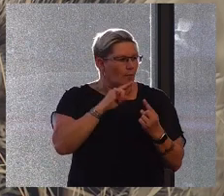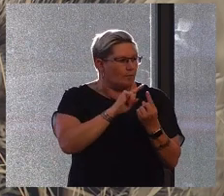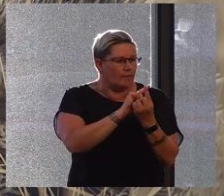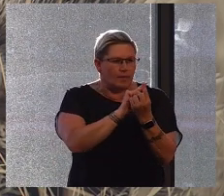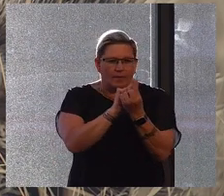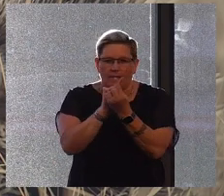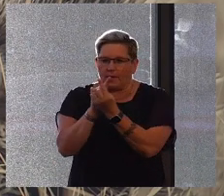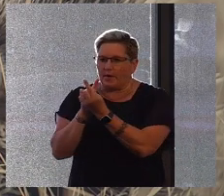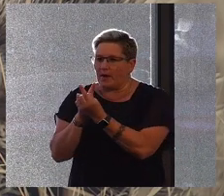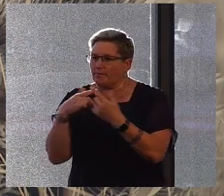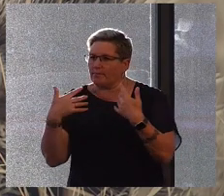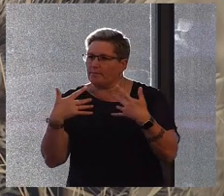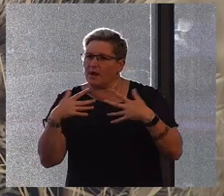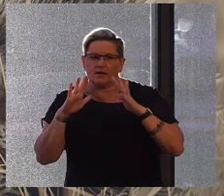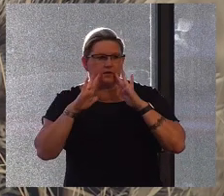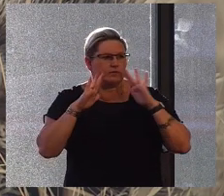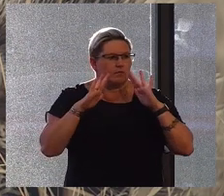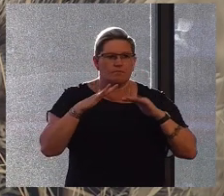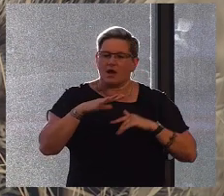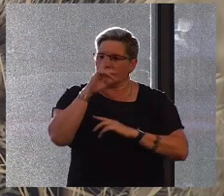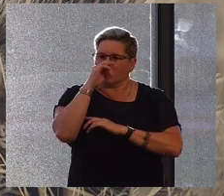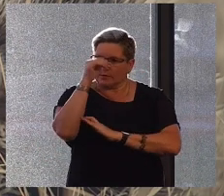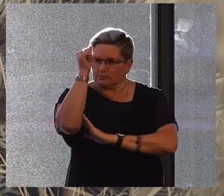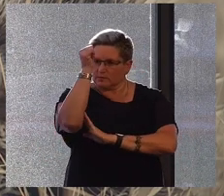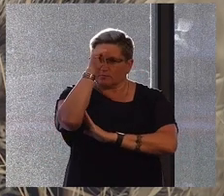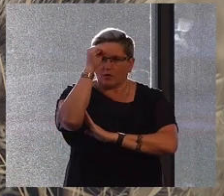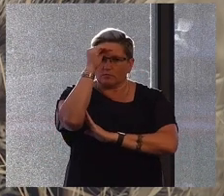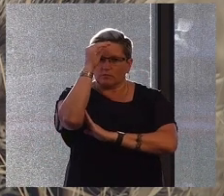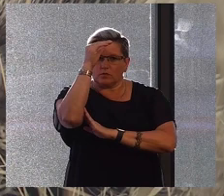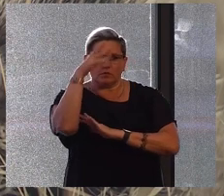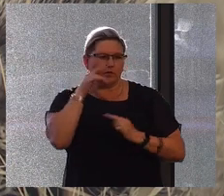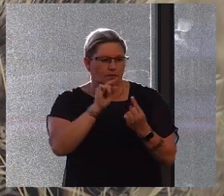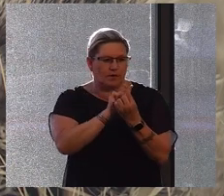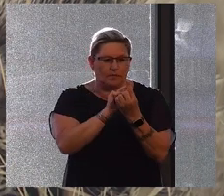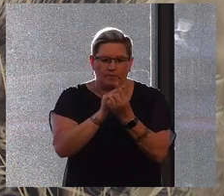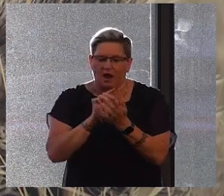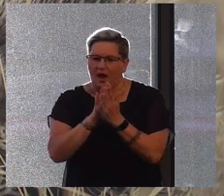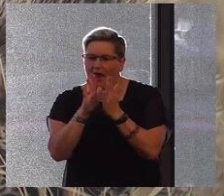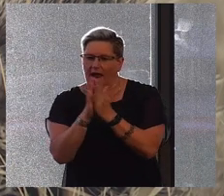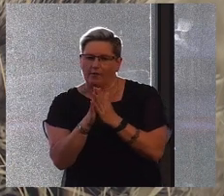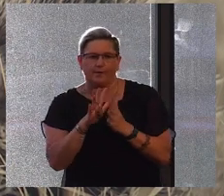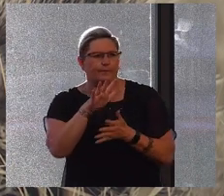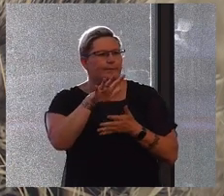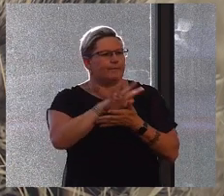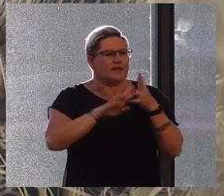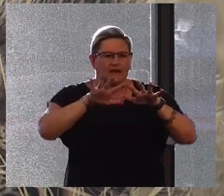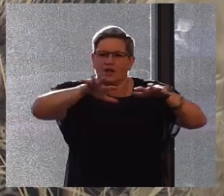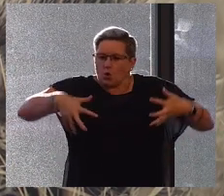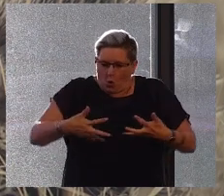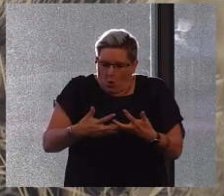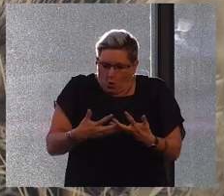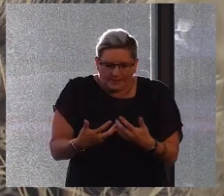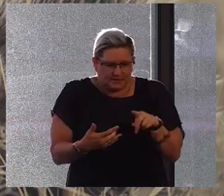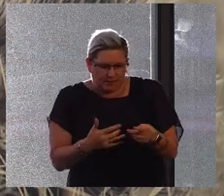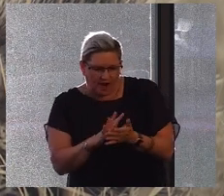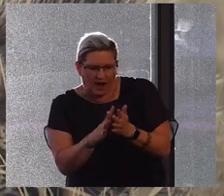this sector, smart people who are working every day to prevent the decline of our ecosystem, and many of them do it